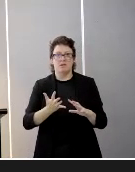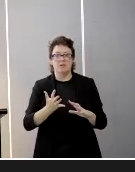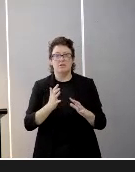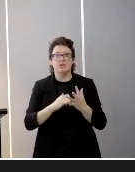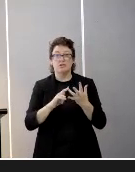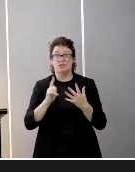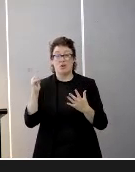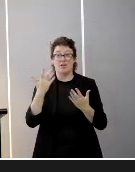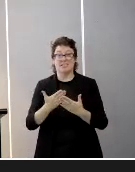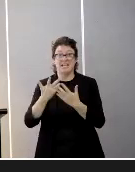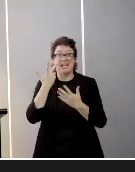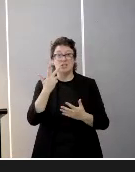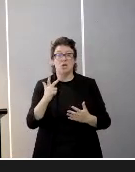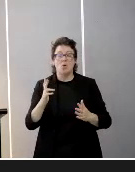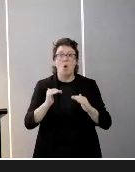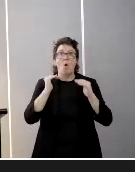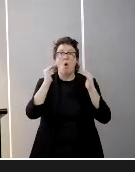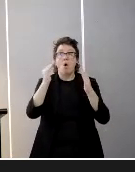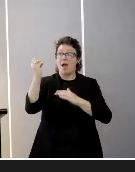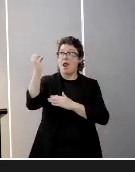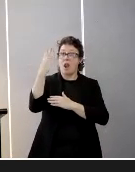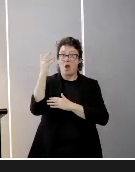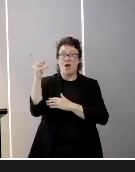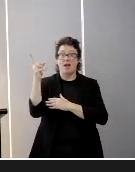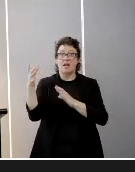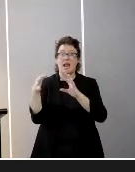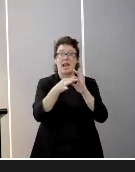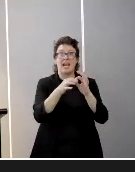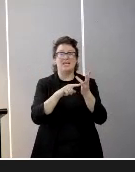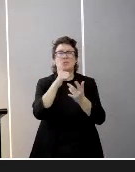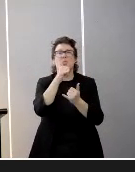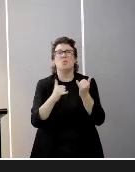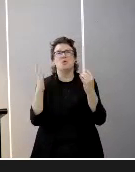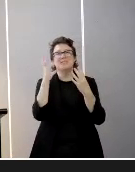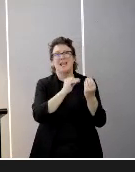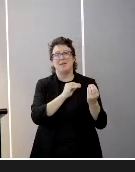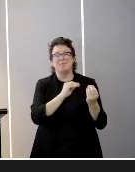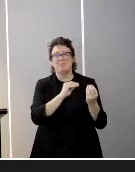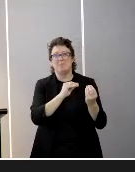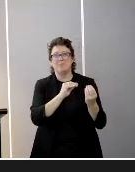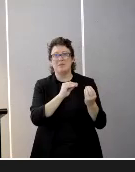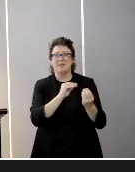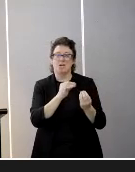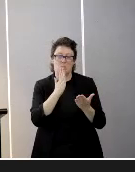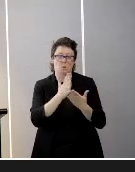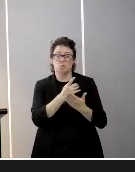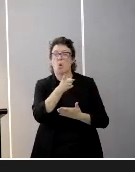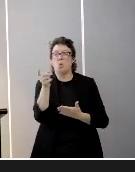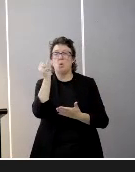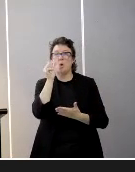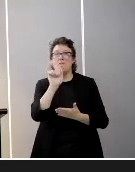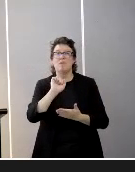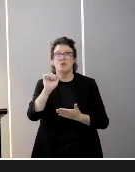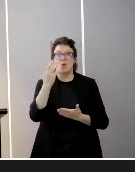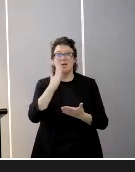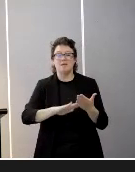lot of studies now show that higher light is associated with worse sleep. Many people probably know this from their own experience. It